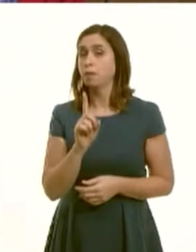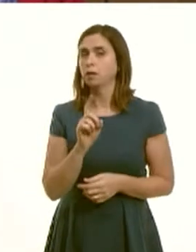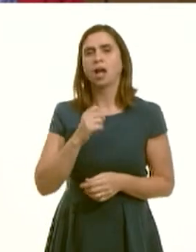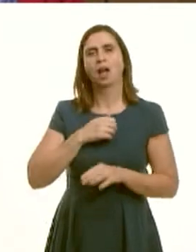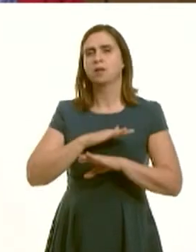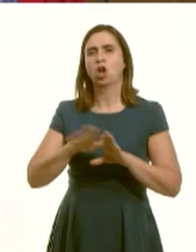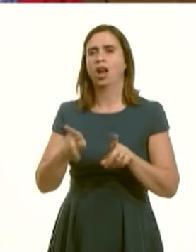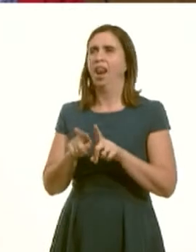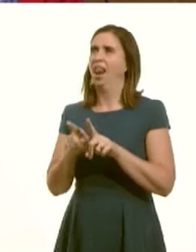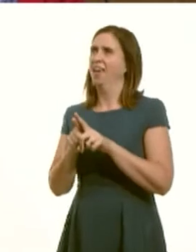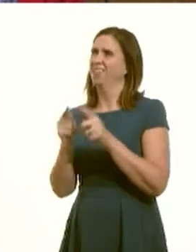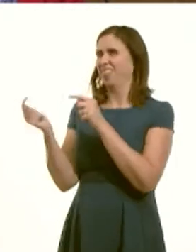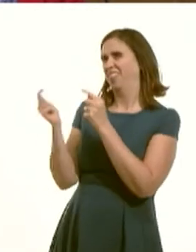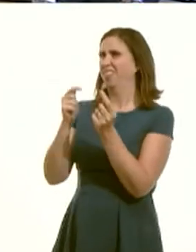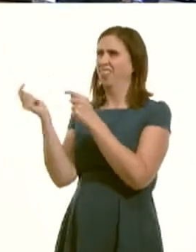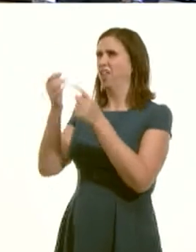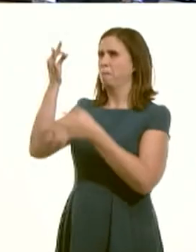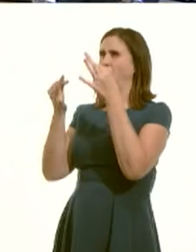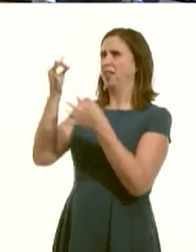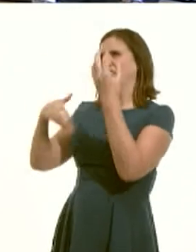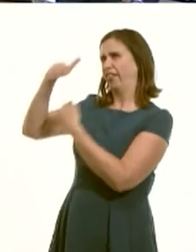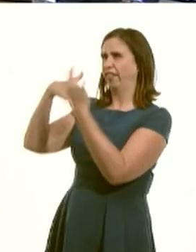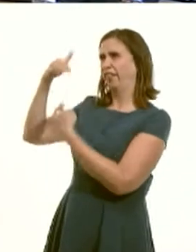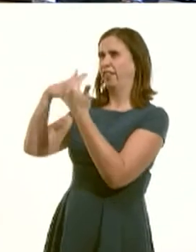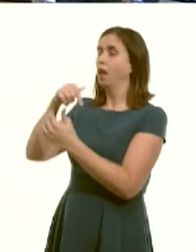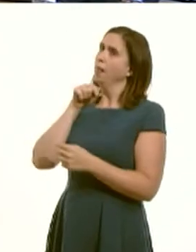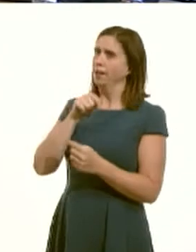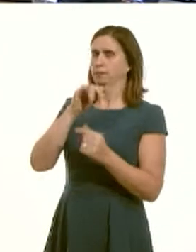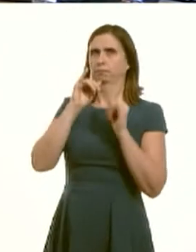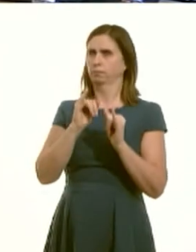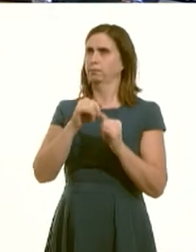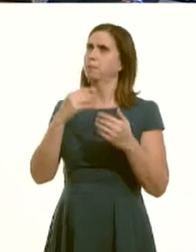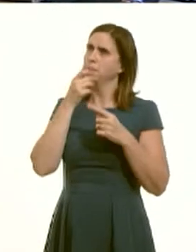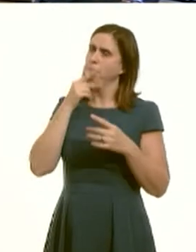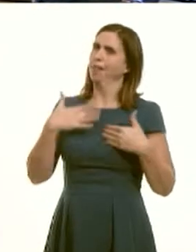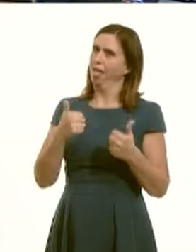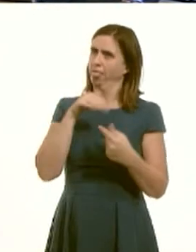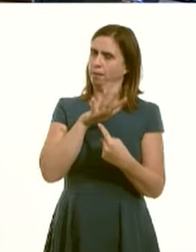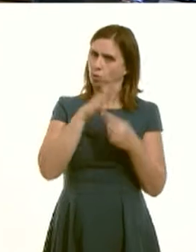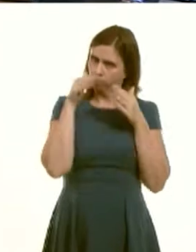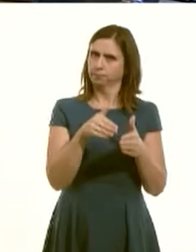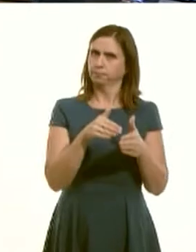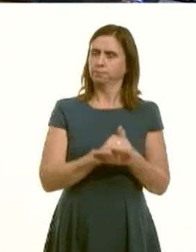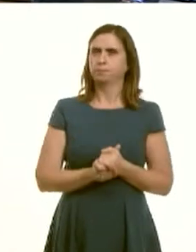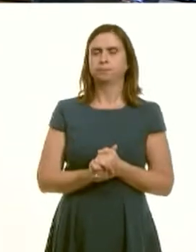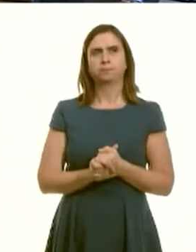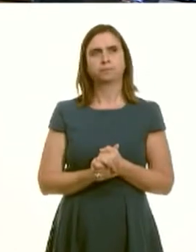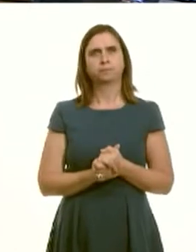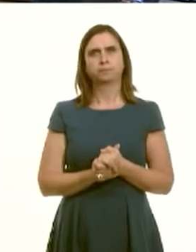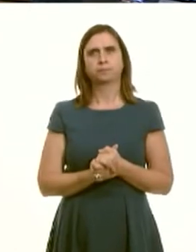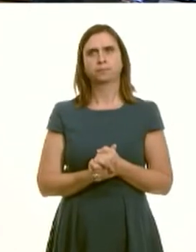play politics with the issue of people's health. Surely, First Minister, if demand has increased, it will have